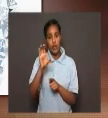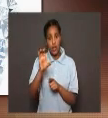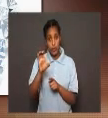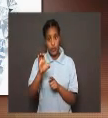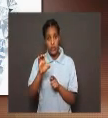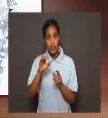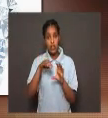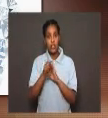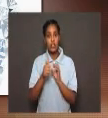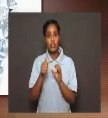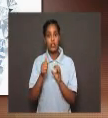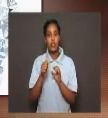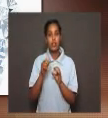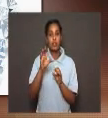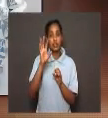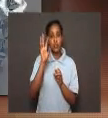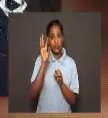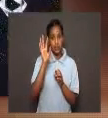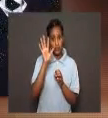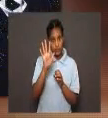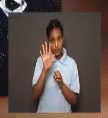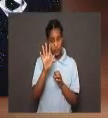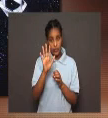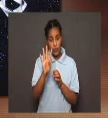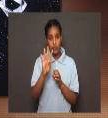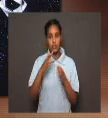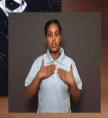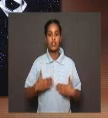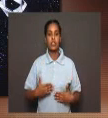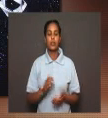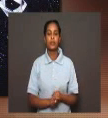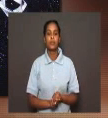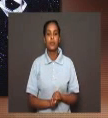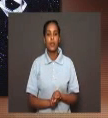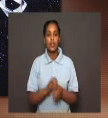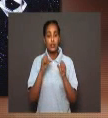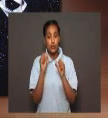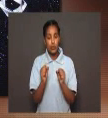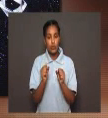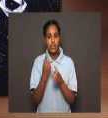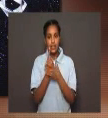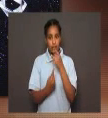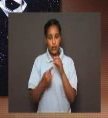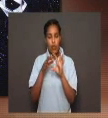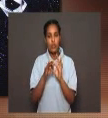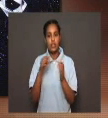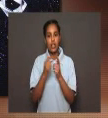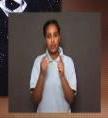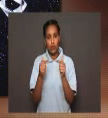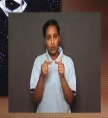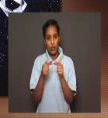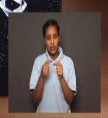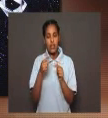a giant tetrahedral structure. The strong single bonds that connect the